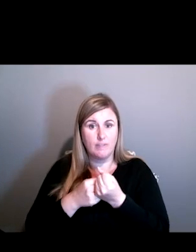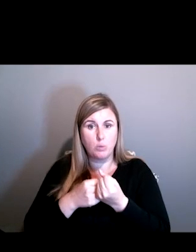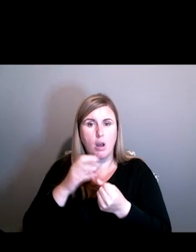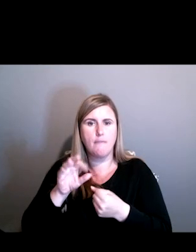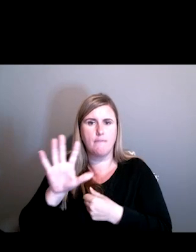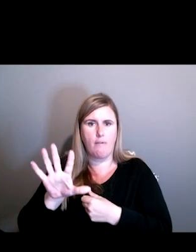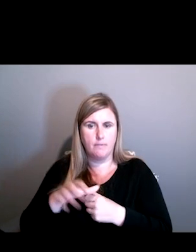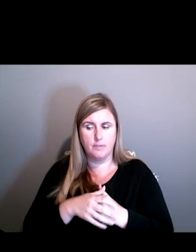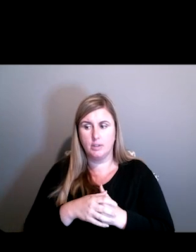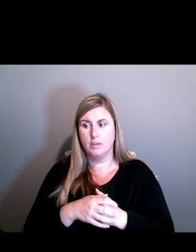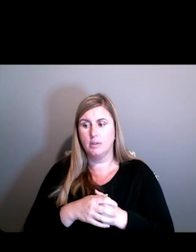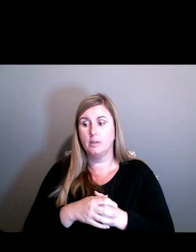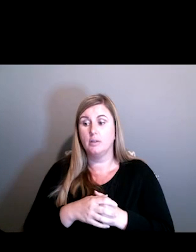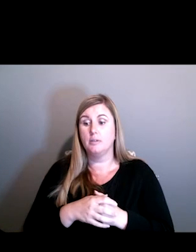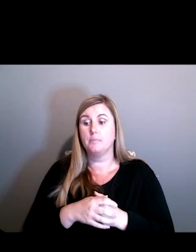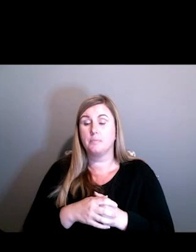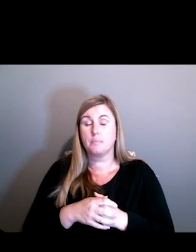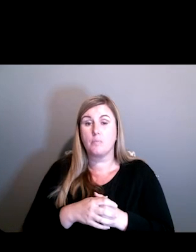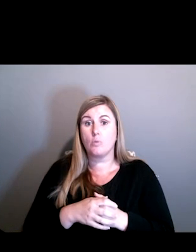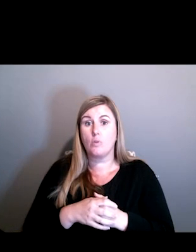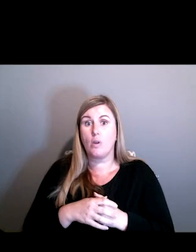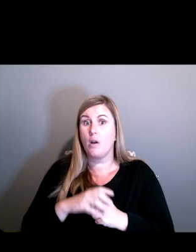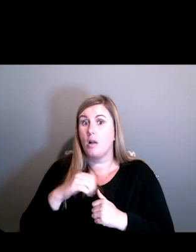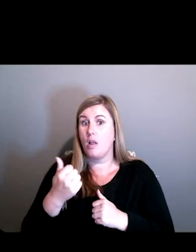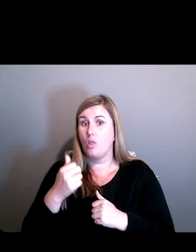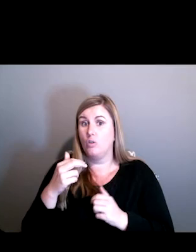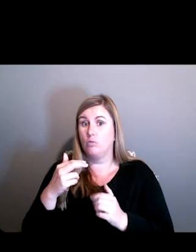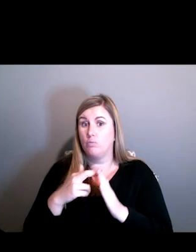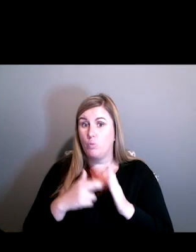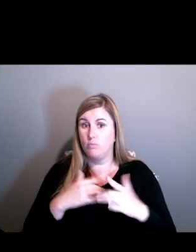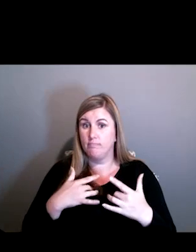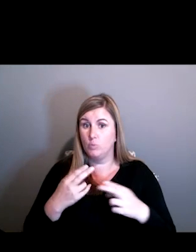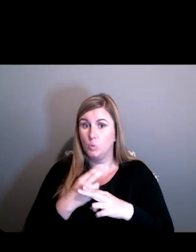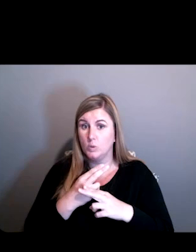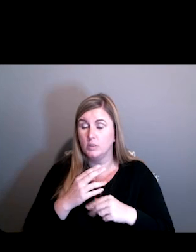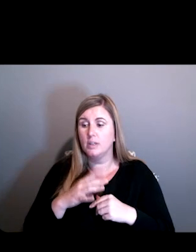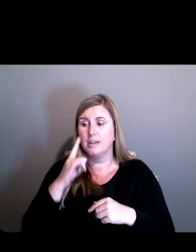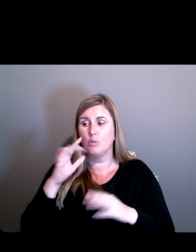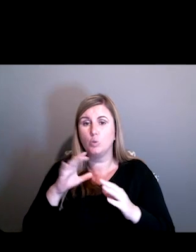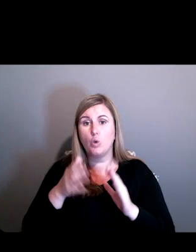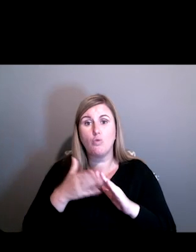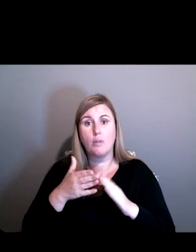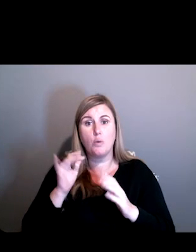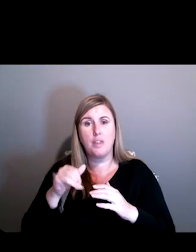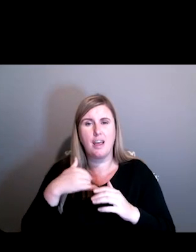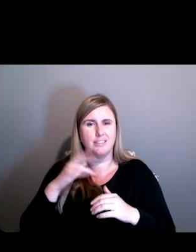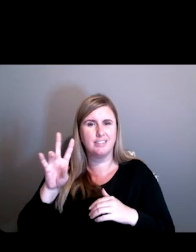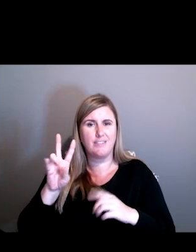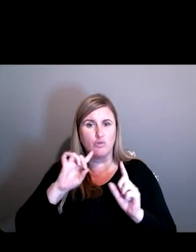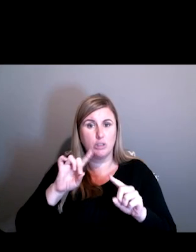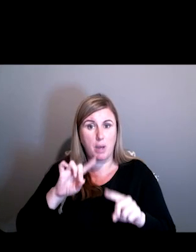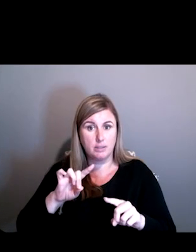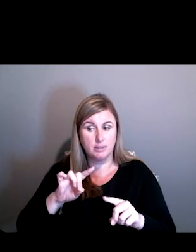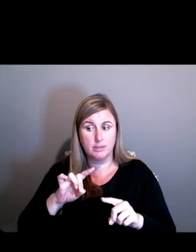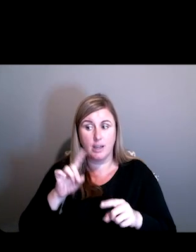of 5. Another general rule of thumb to use to help us set our VRs is that if, for example, I do a